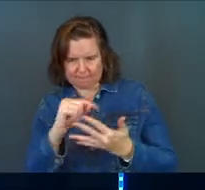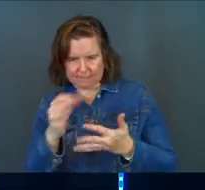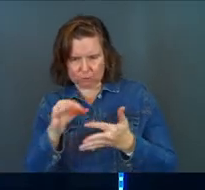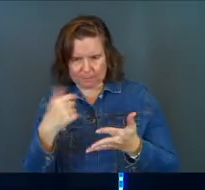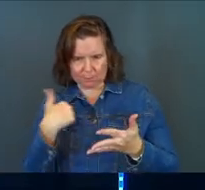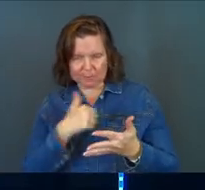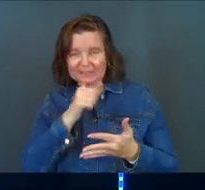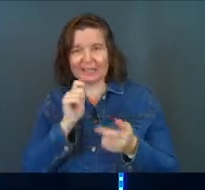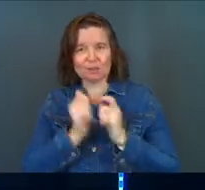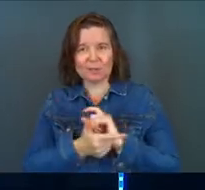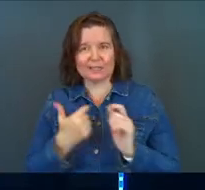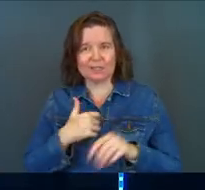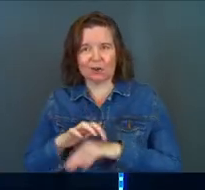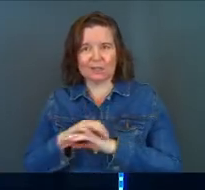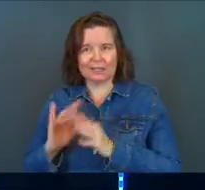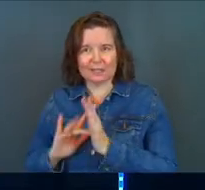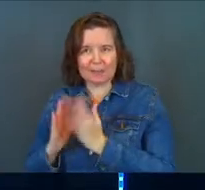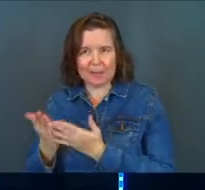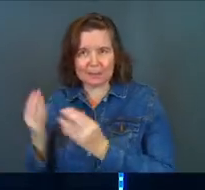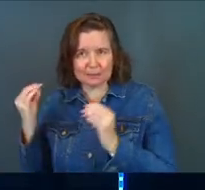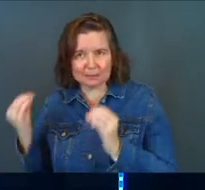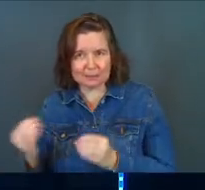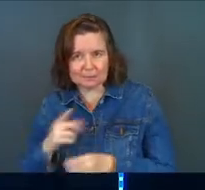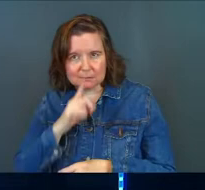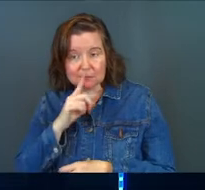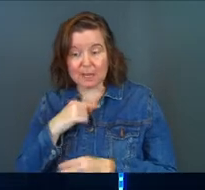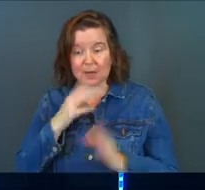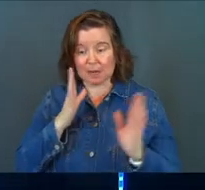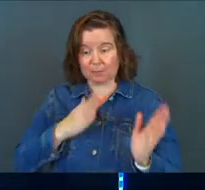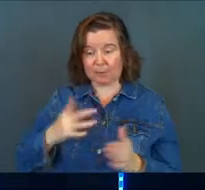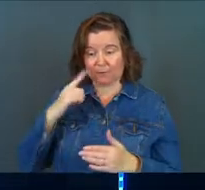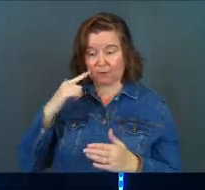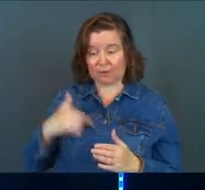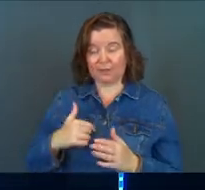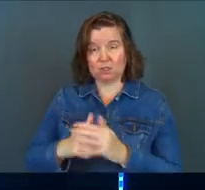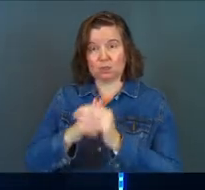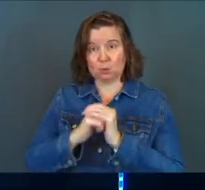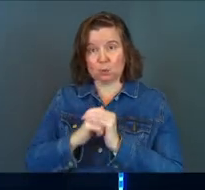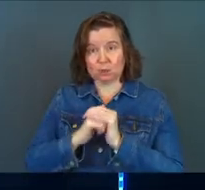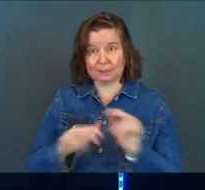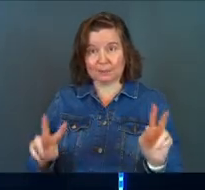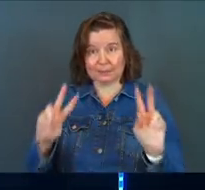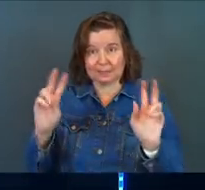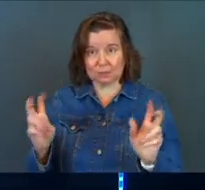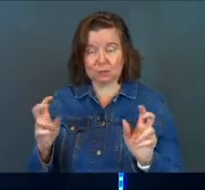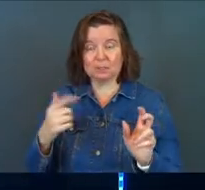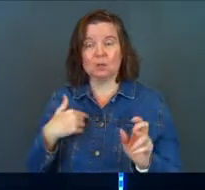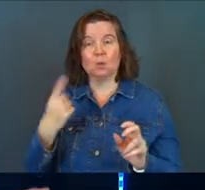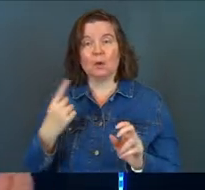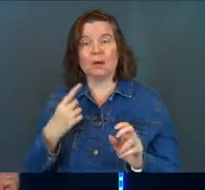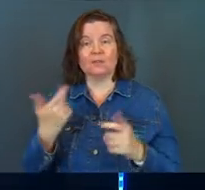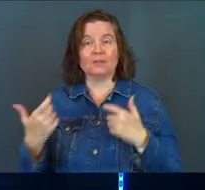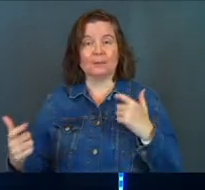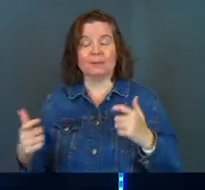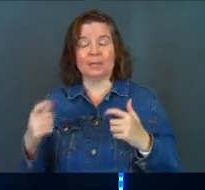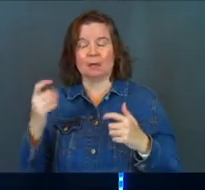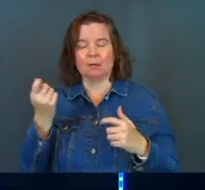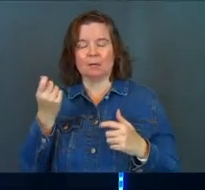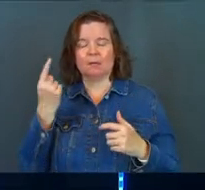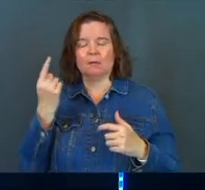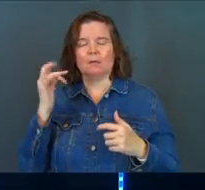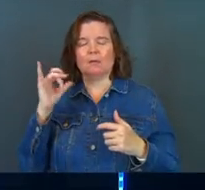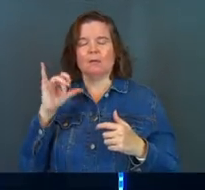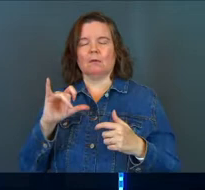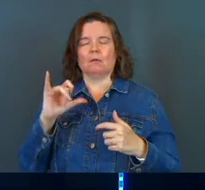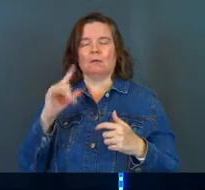us, because it's not translated into our English Bibles. And in preparing for this worship series, one of the big light bulb moments